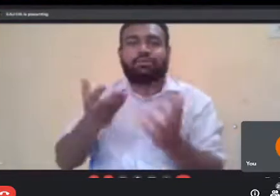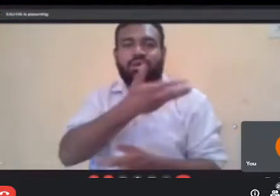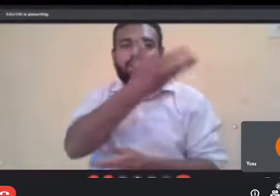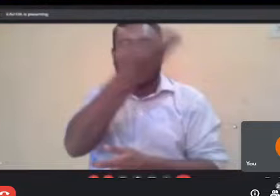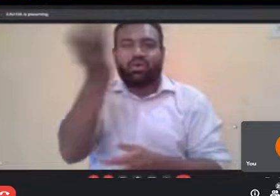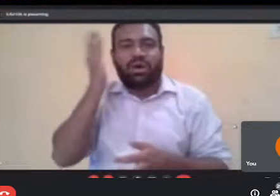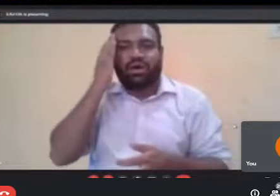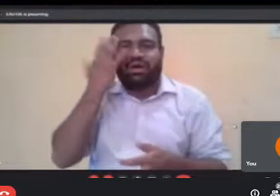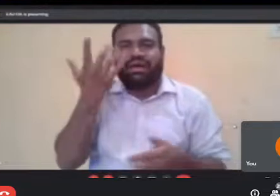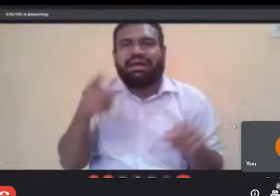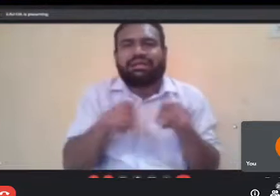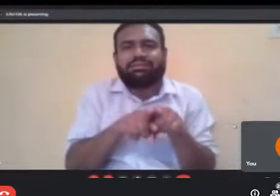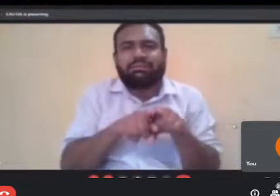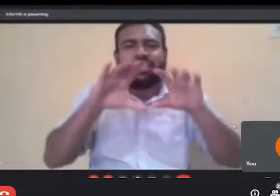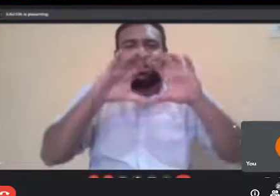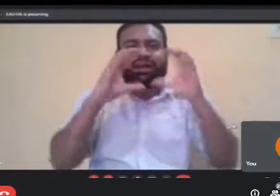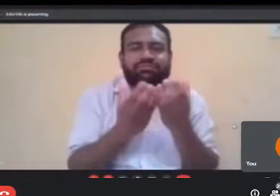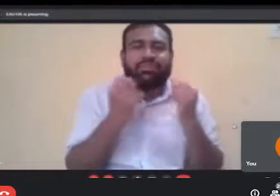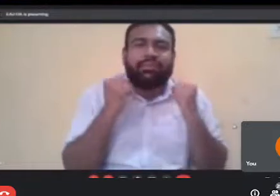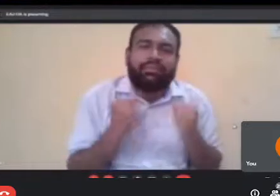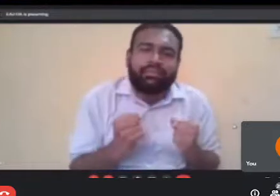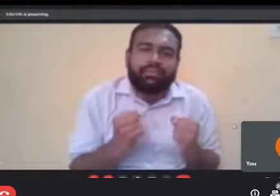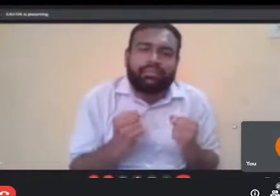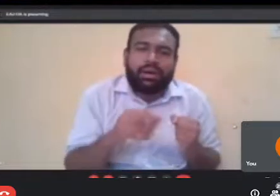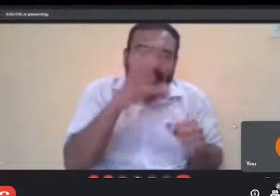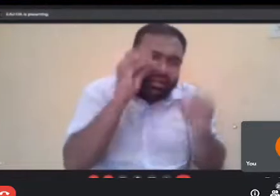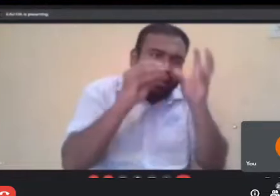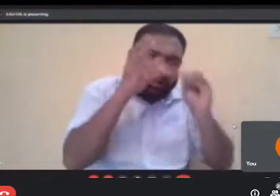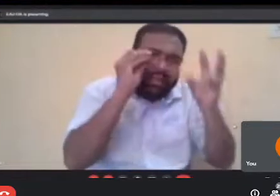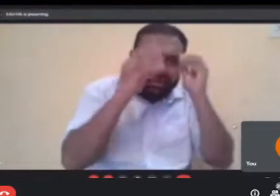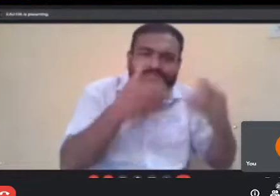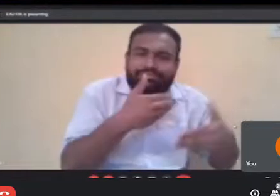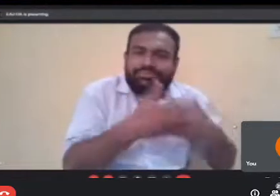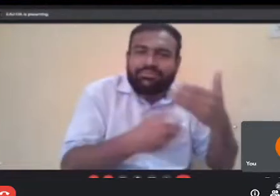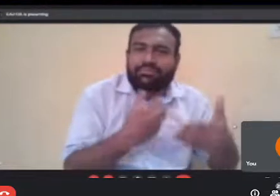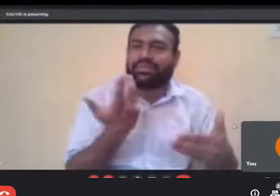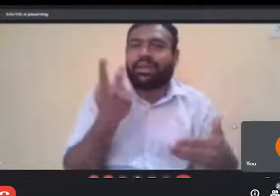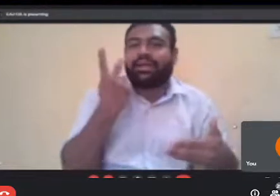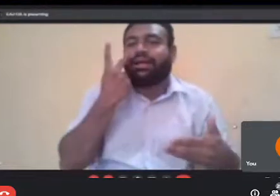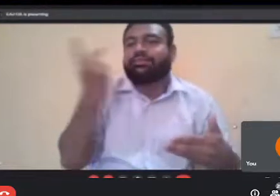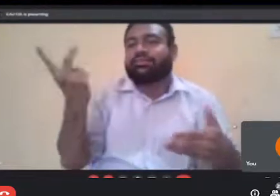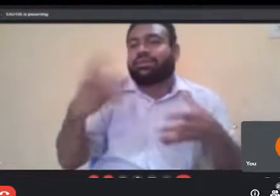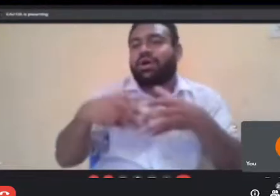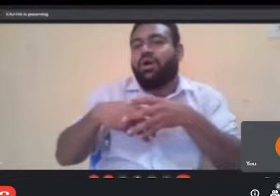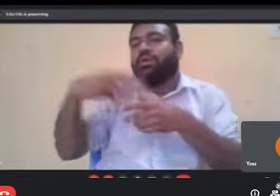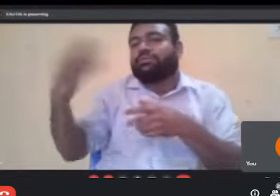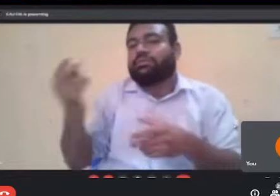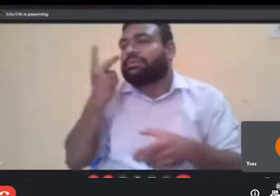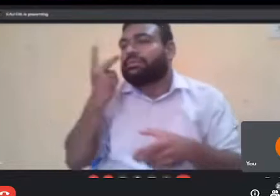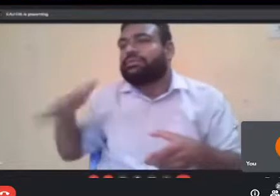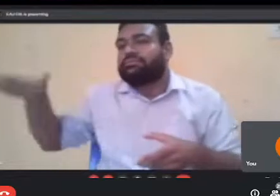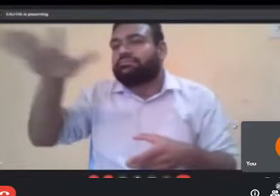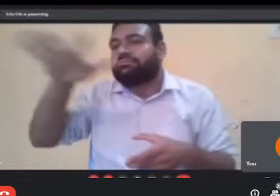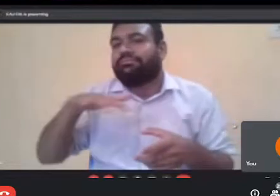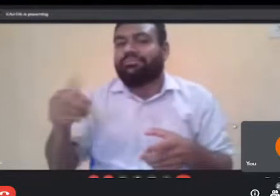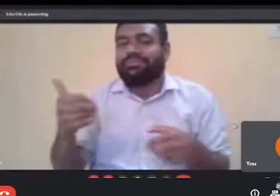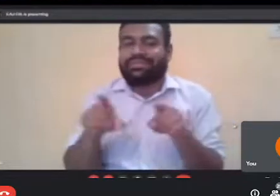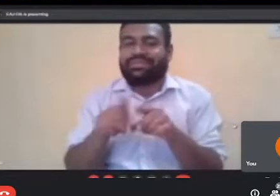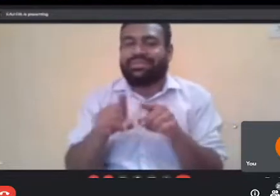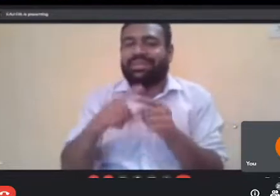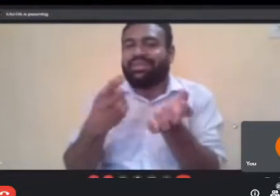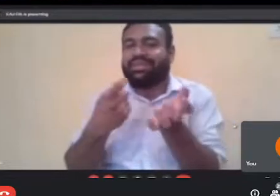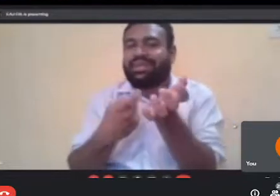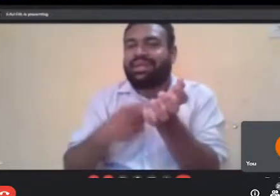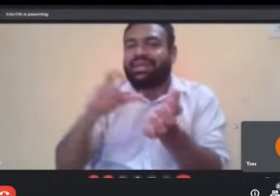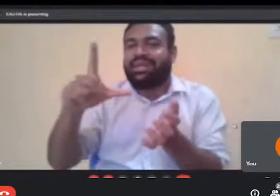what we call applied learning. Because in classrooms, if you keep on learning, you are putting information in your head, but you are not practically visualizing